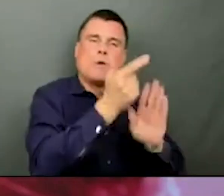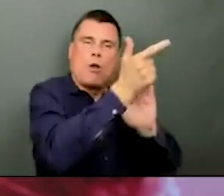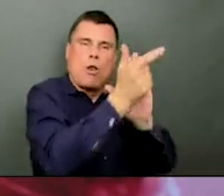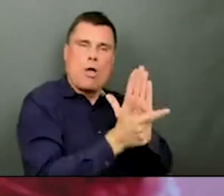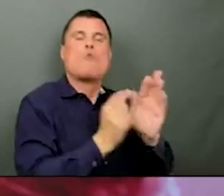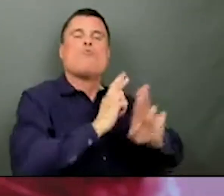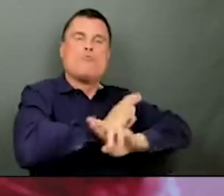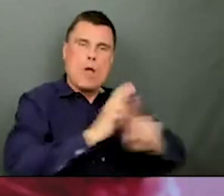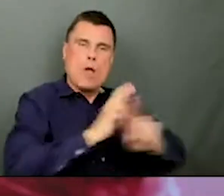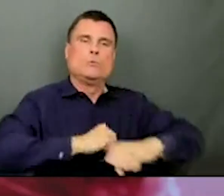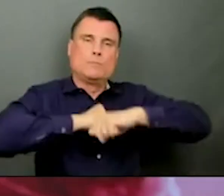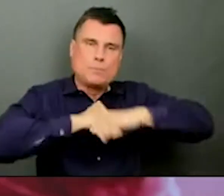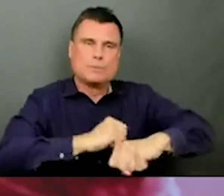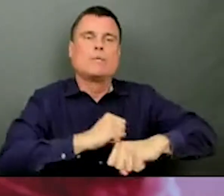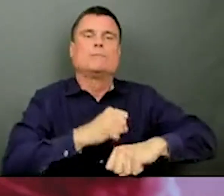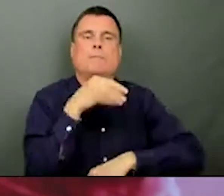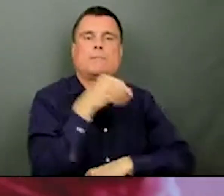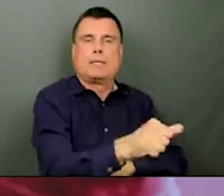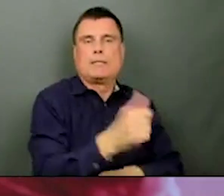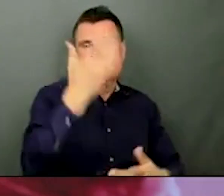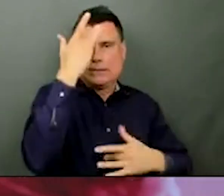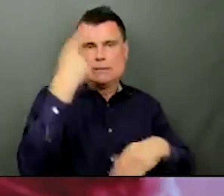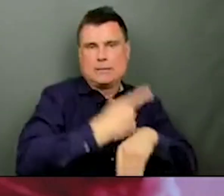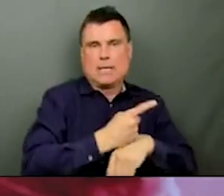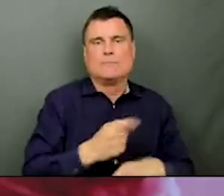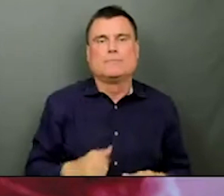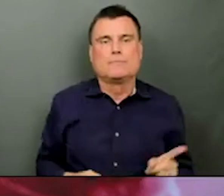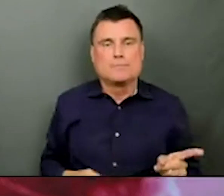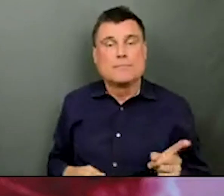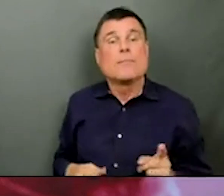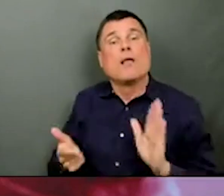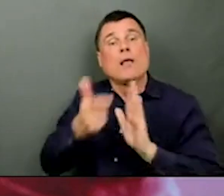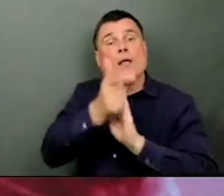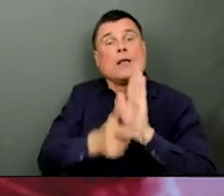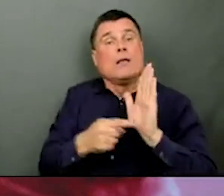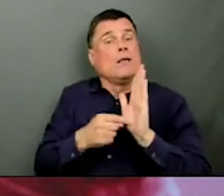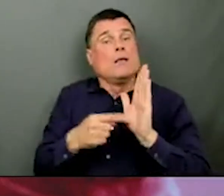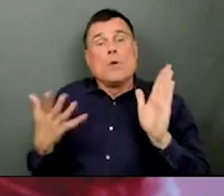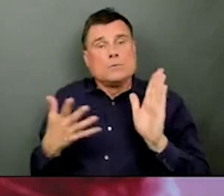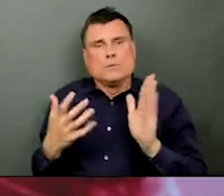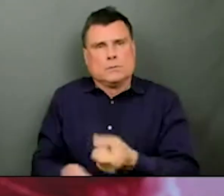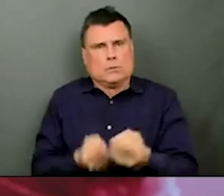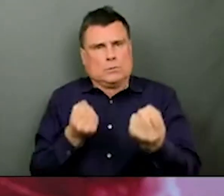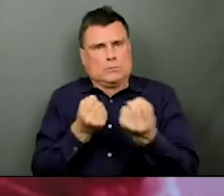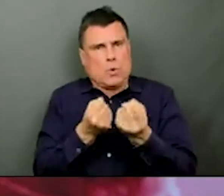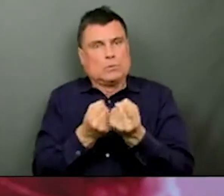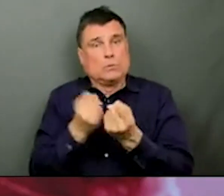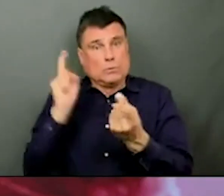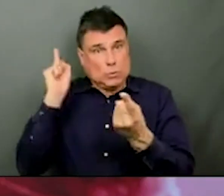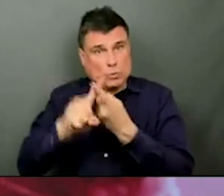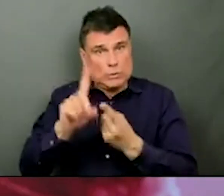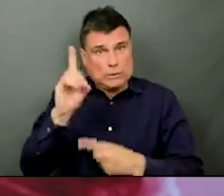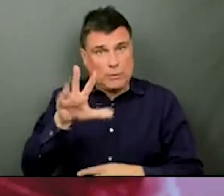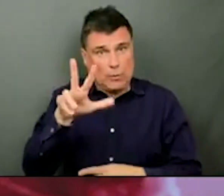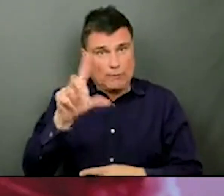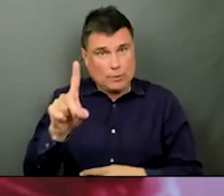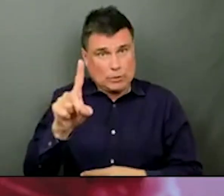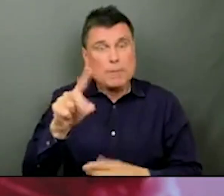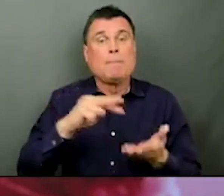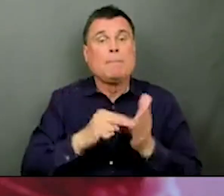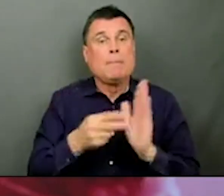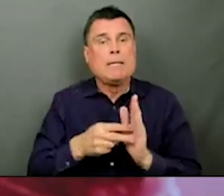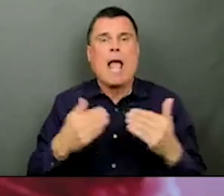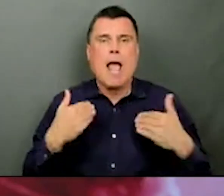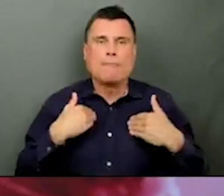I'm confident that leaving it in place and funded by the province to the end of the calendar year will give us the time to have the discussion